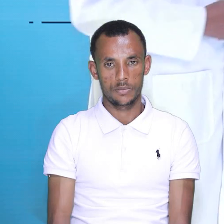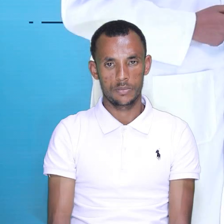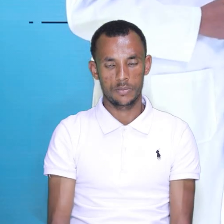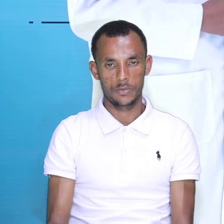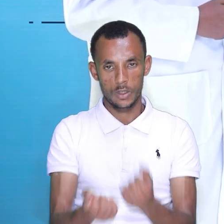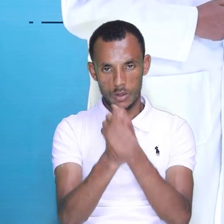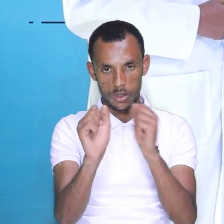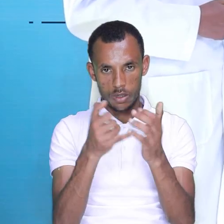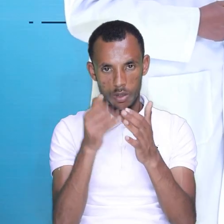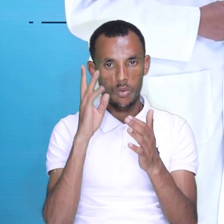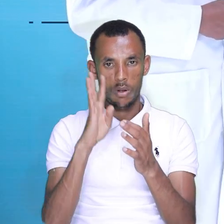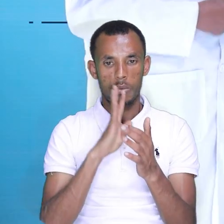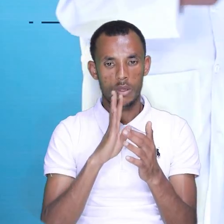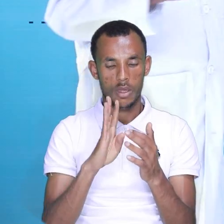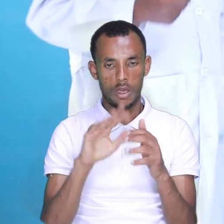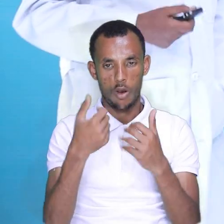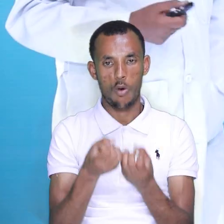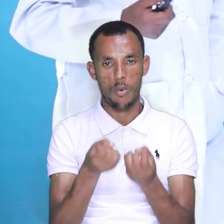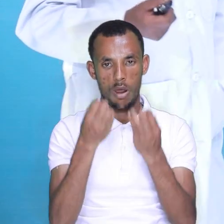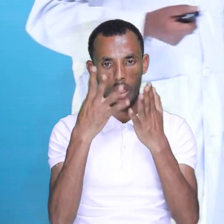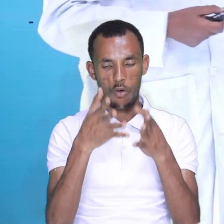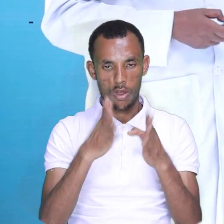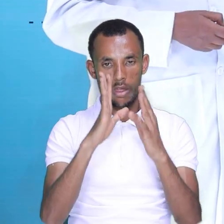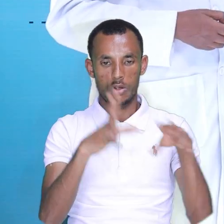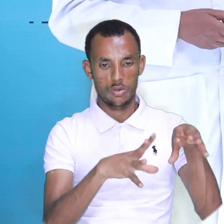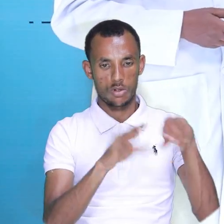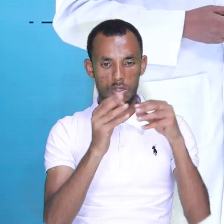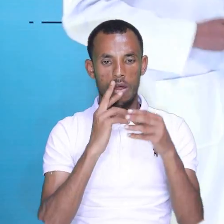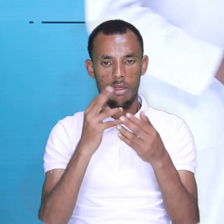The solution will be in. How many volunteer students